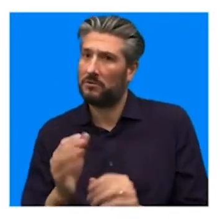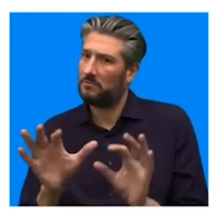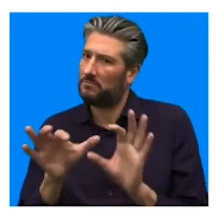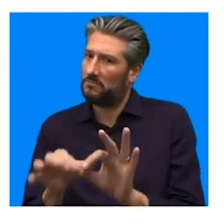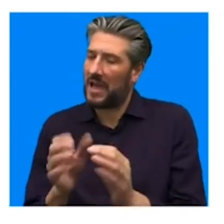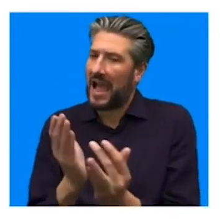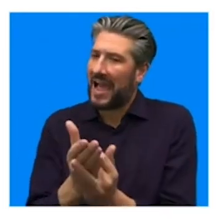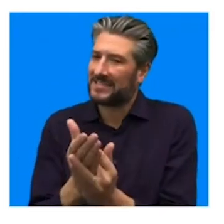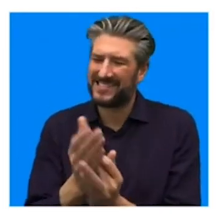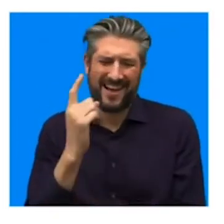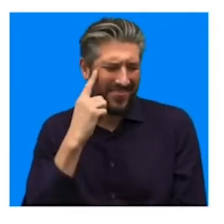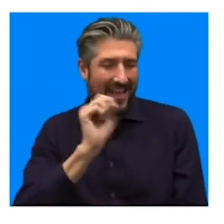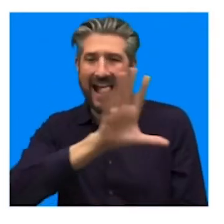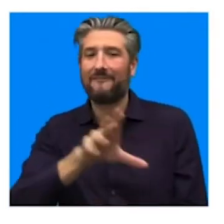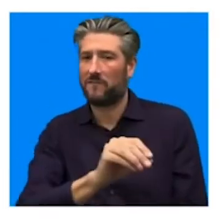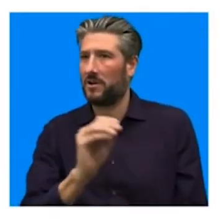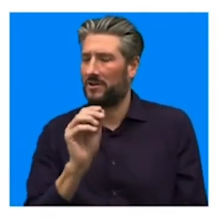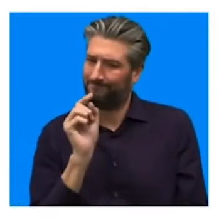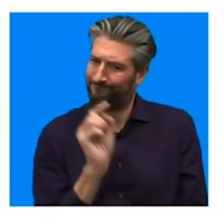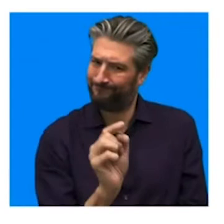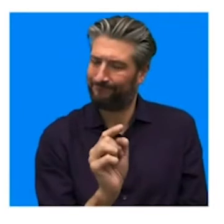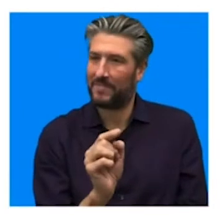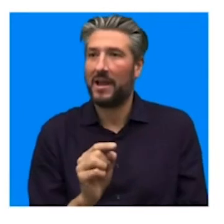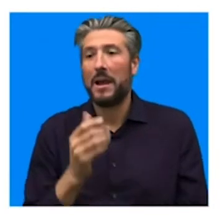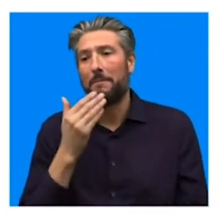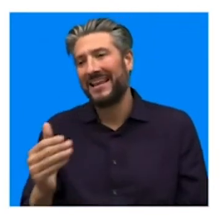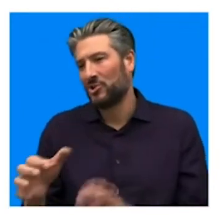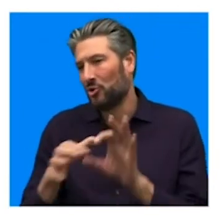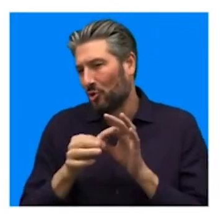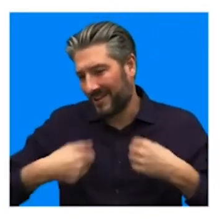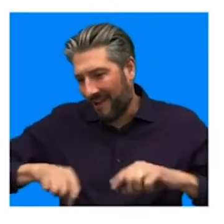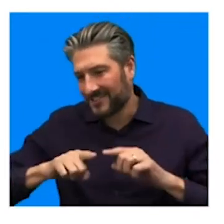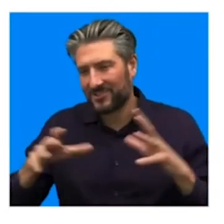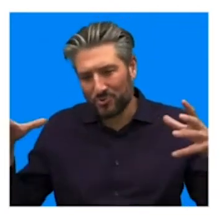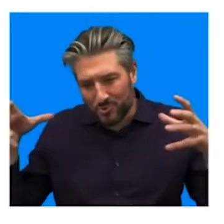is Africa. So please join us and we can do this together. All right.